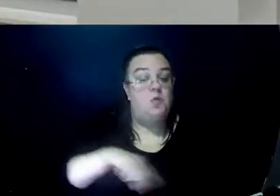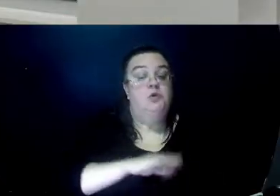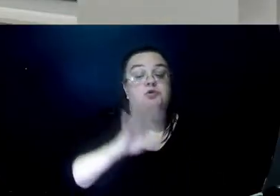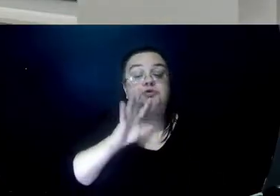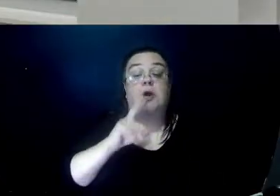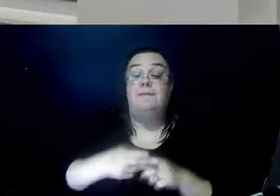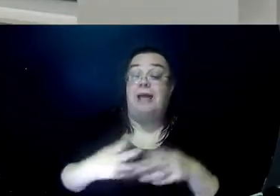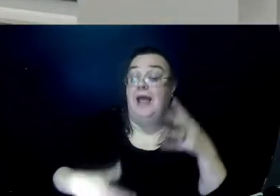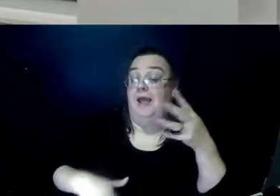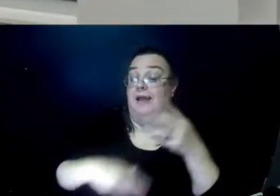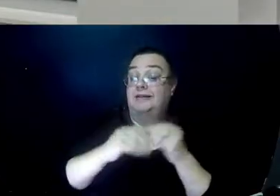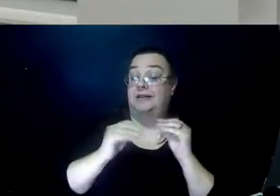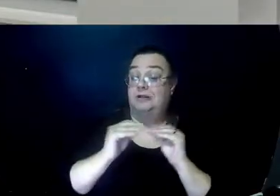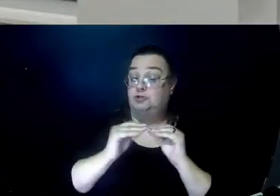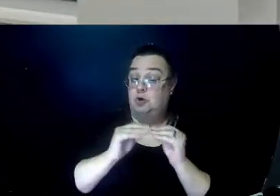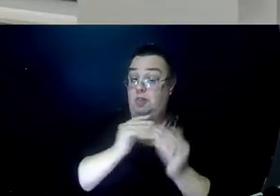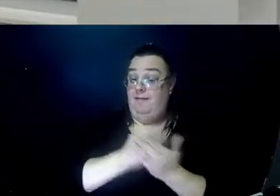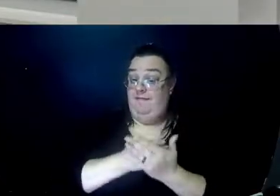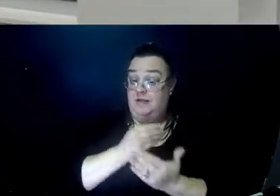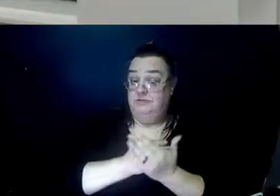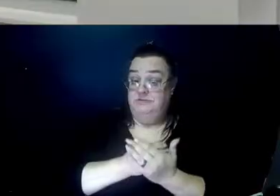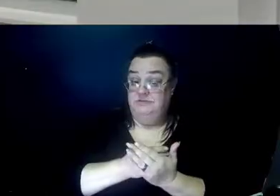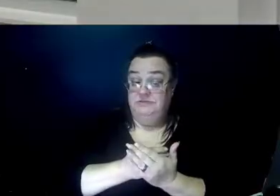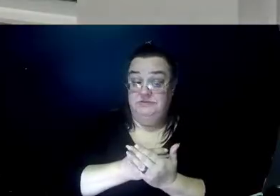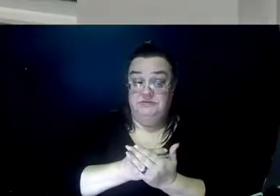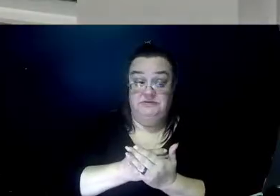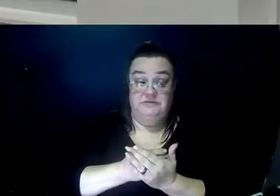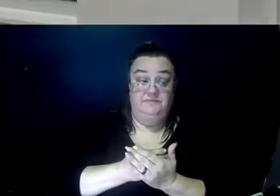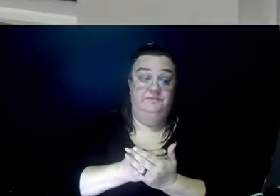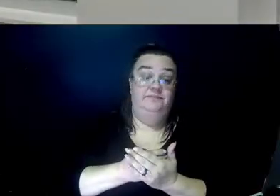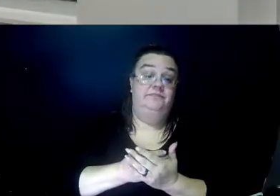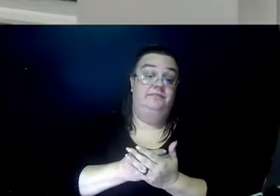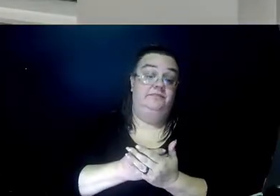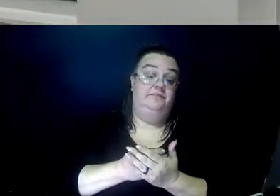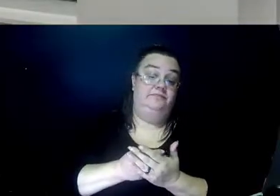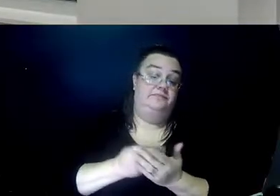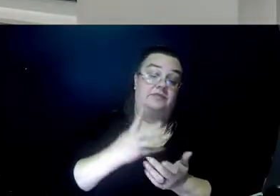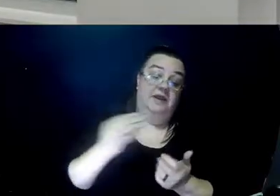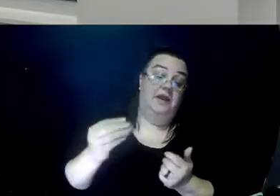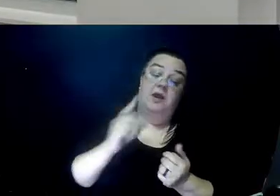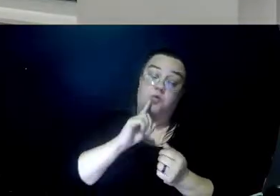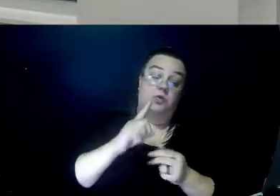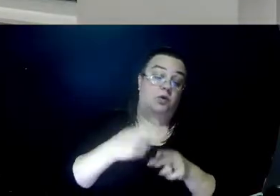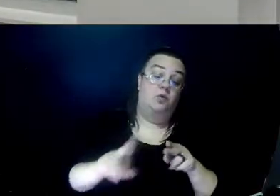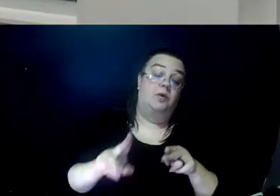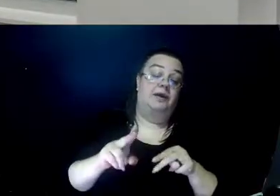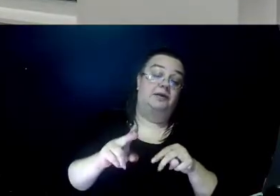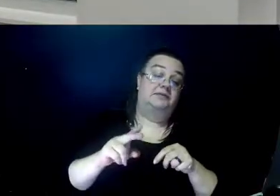additional funds. The list, and I'll just real quick.